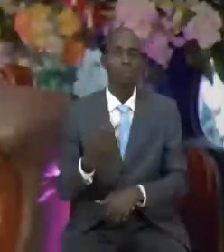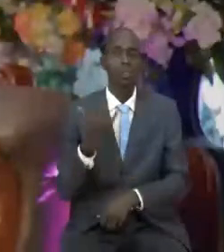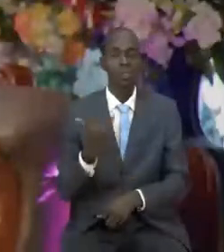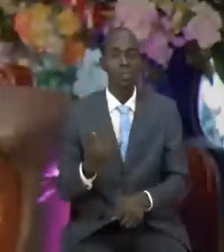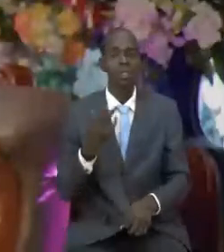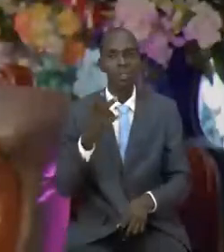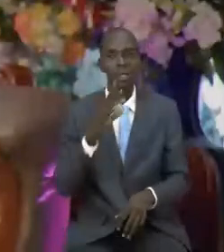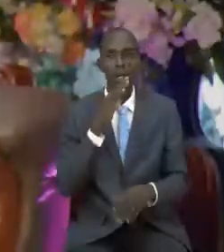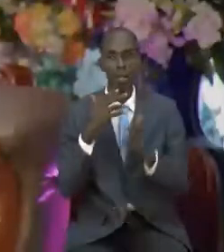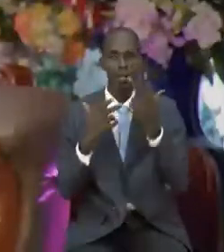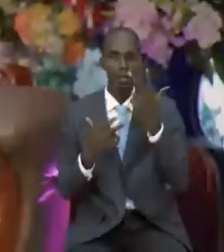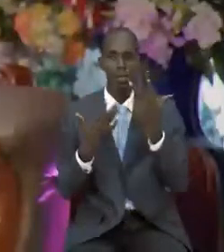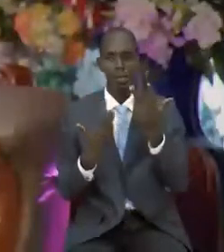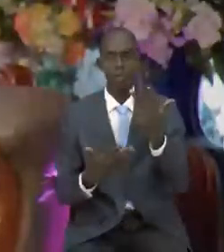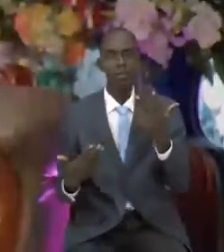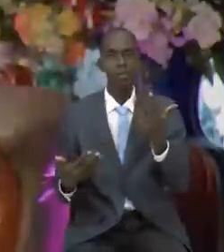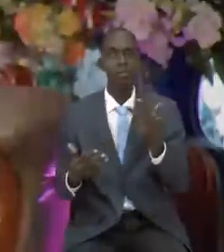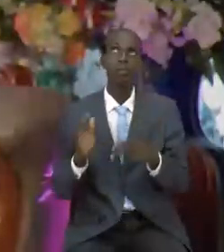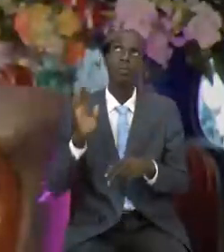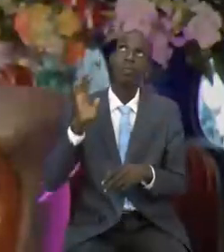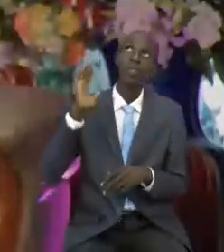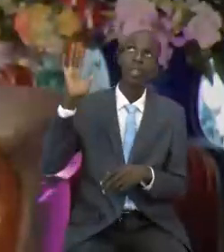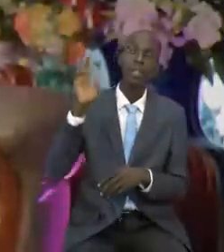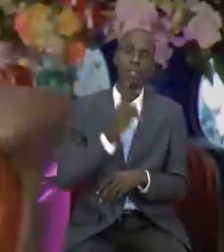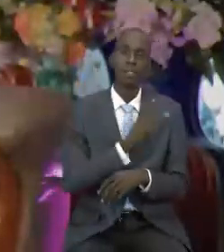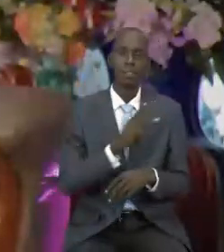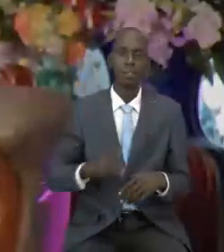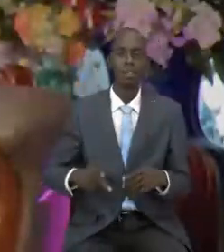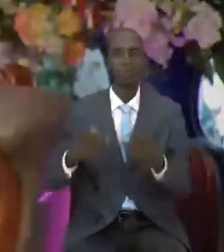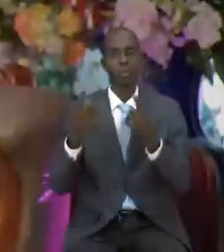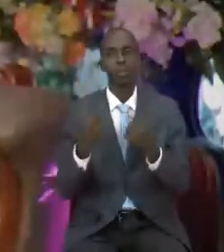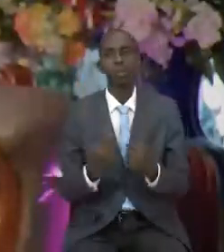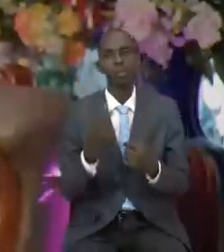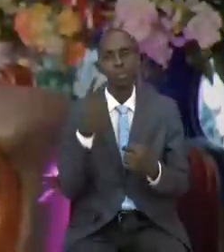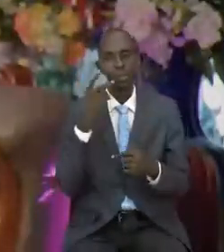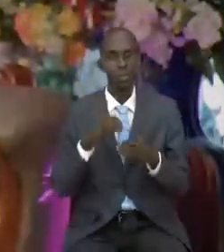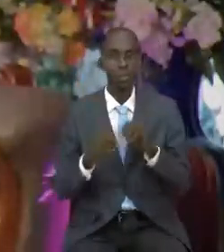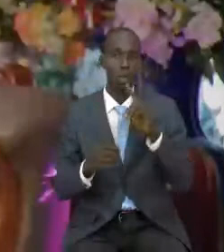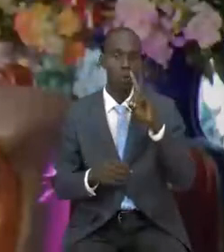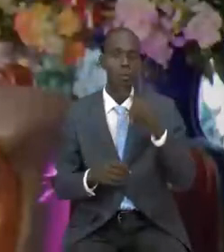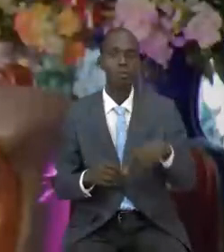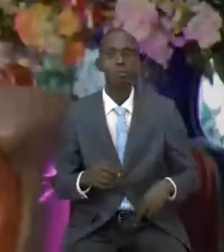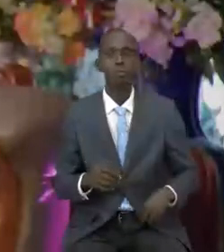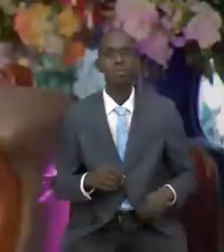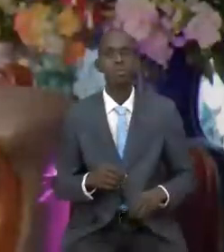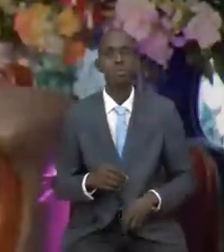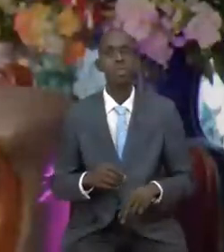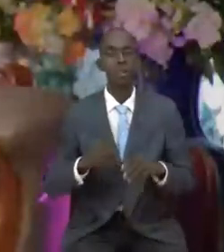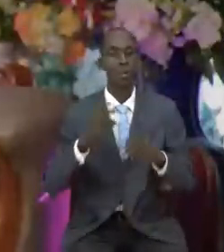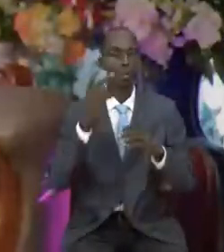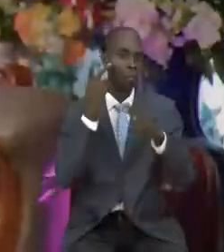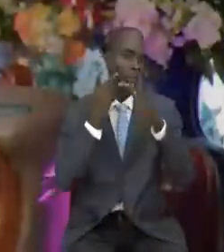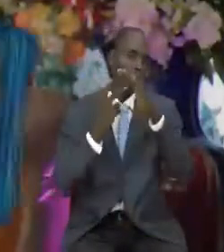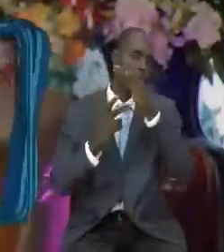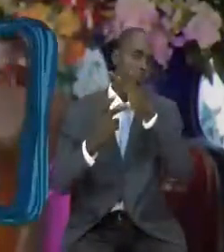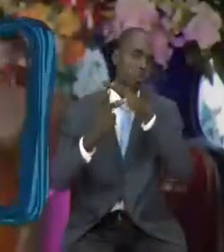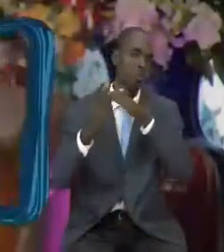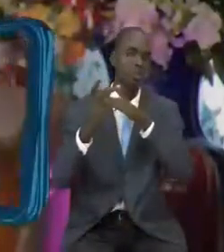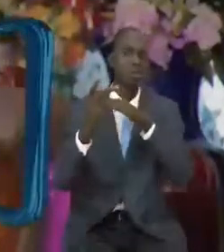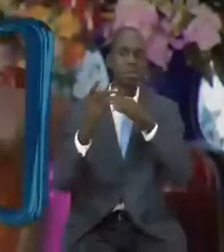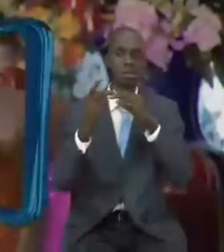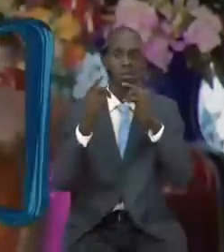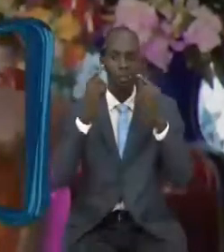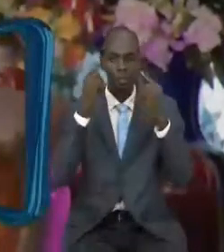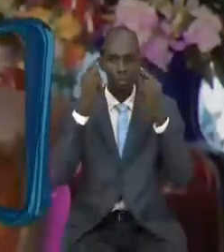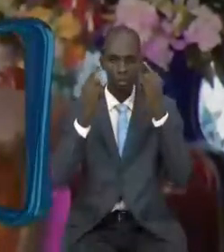things we're looking at here. Thy kingdom come. We're looking at number one, prophecy concerning the